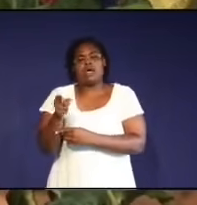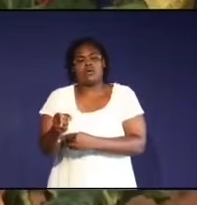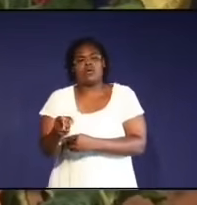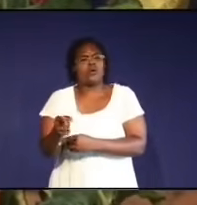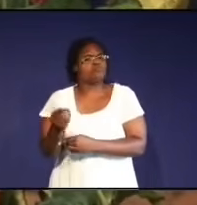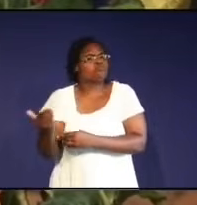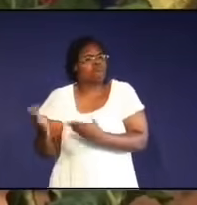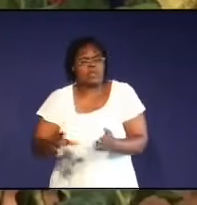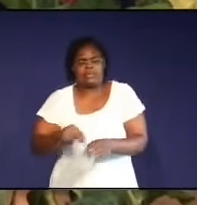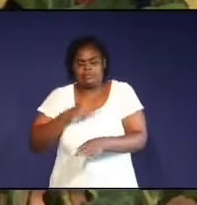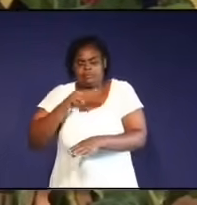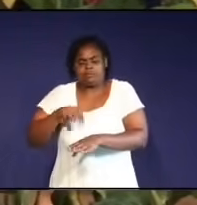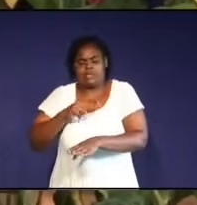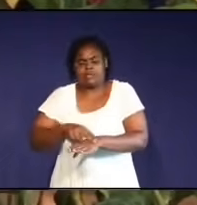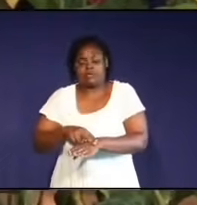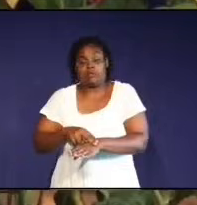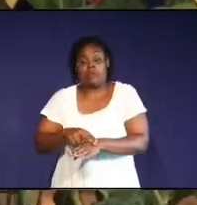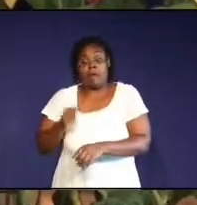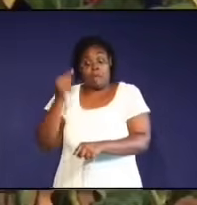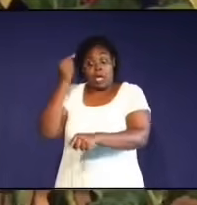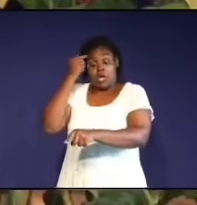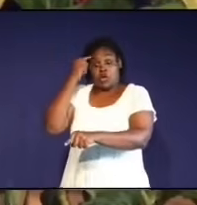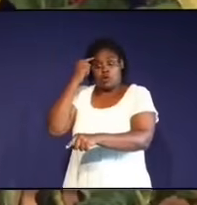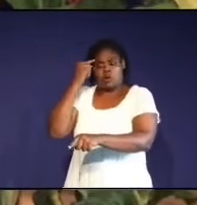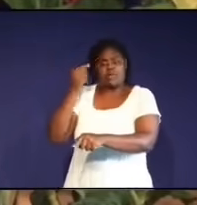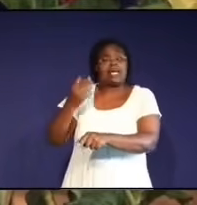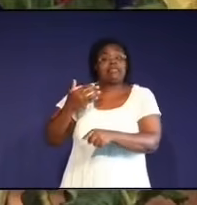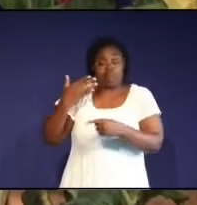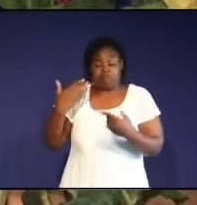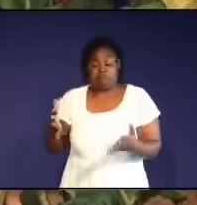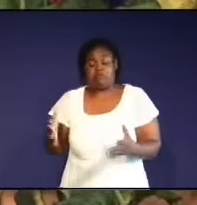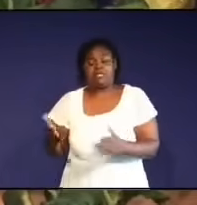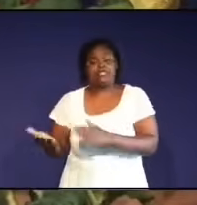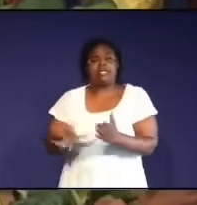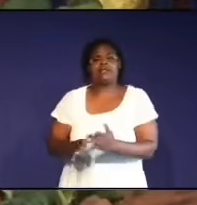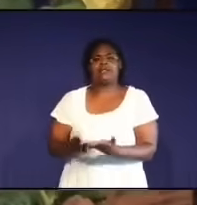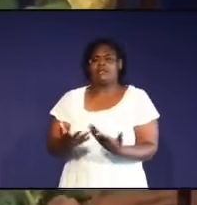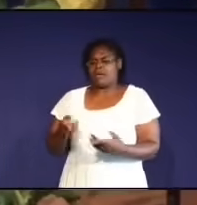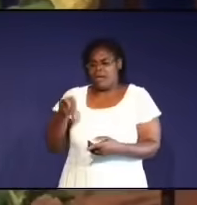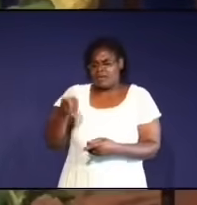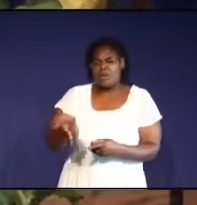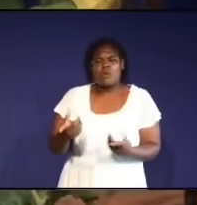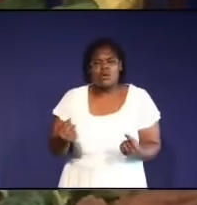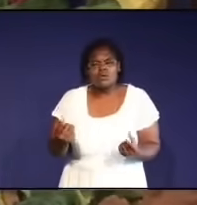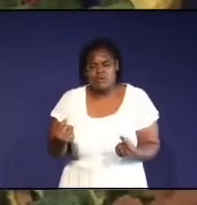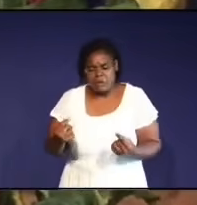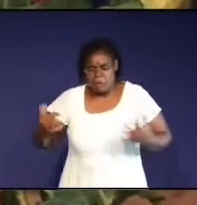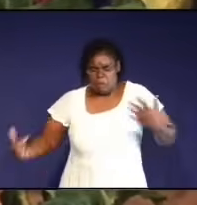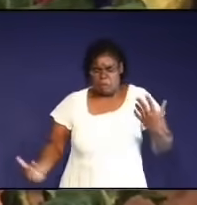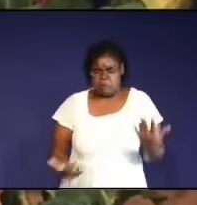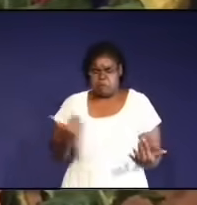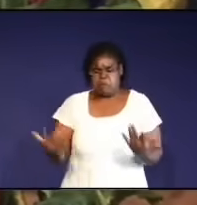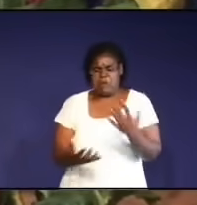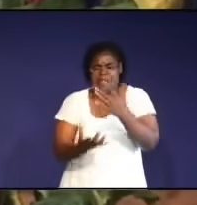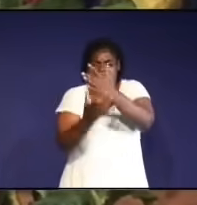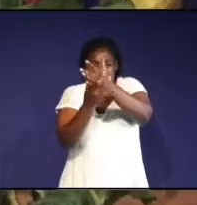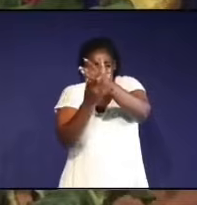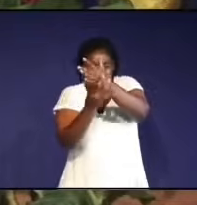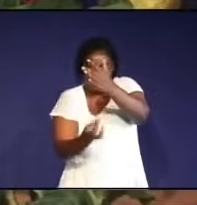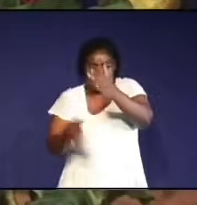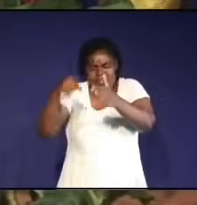also could have been dead from persecution. How do I know that? They placed him in a pot of boiling